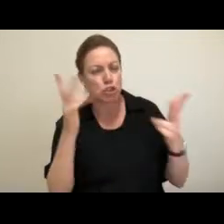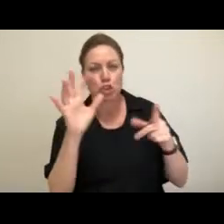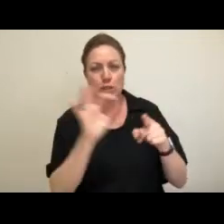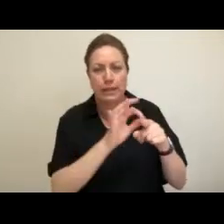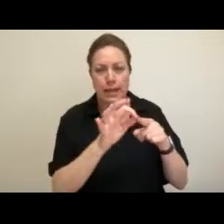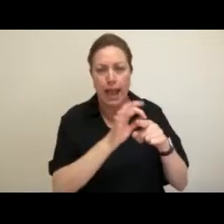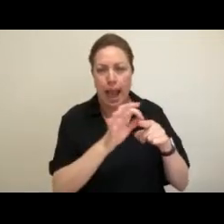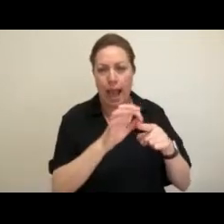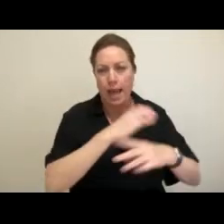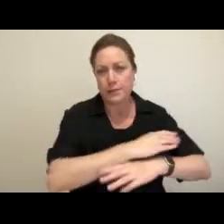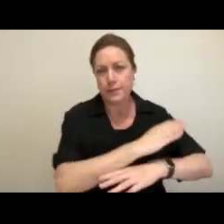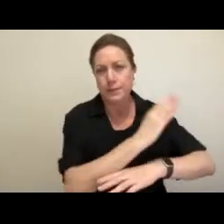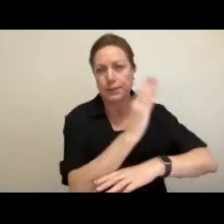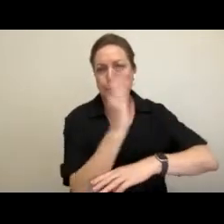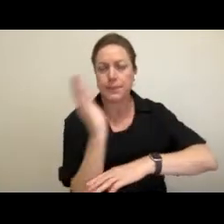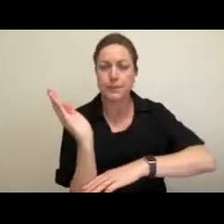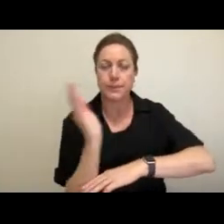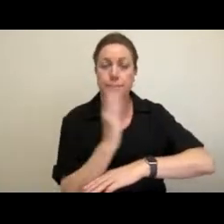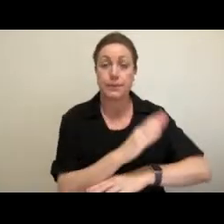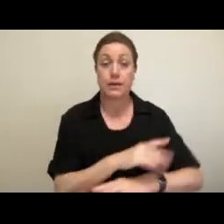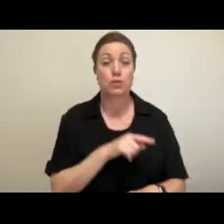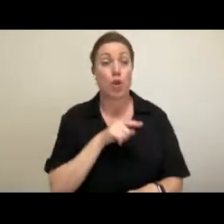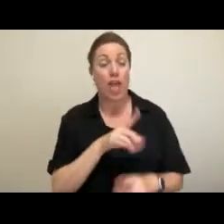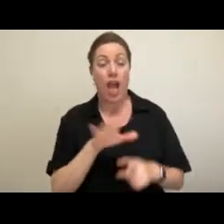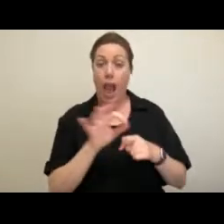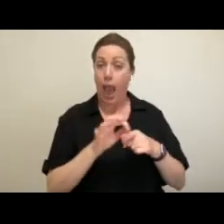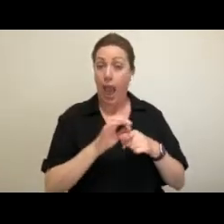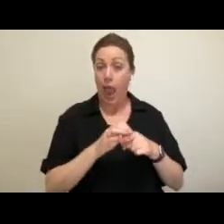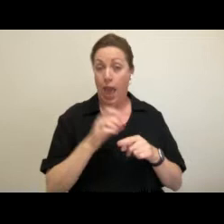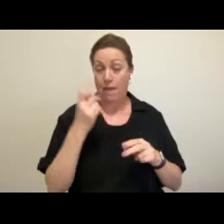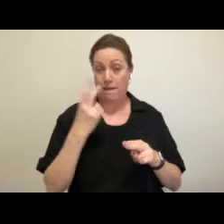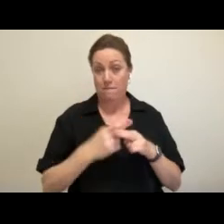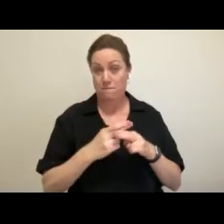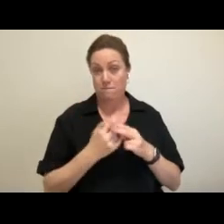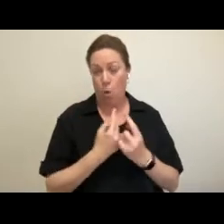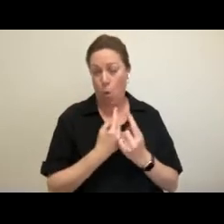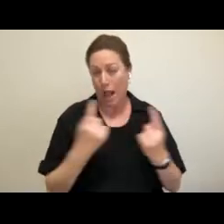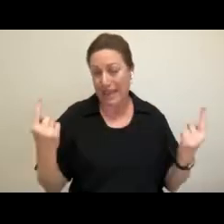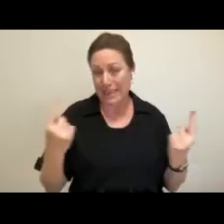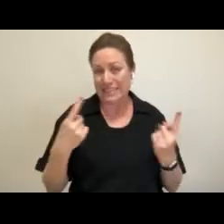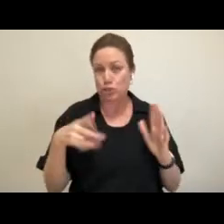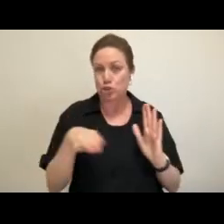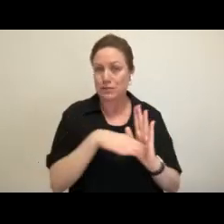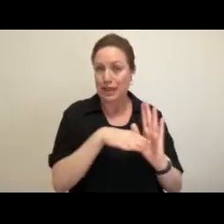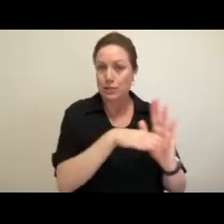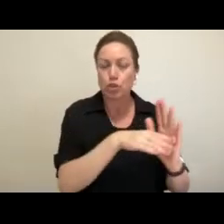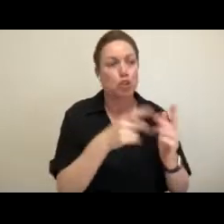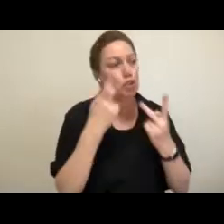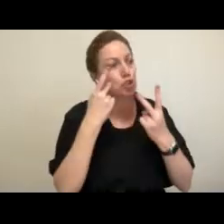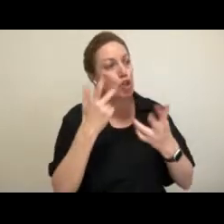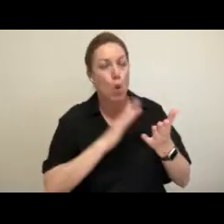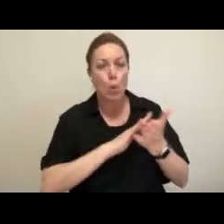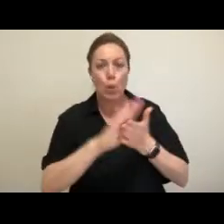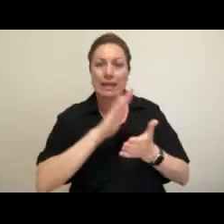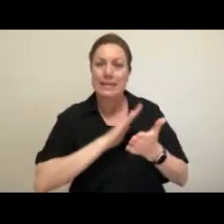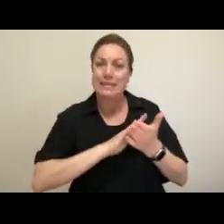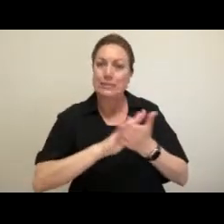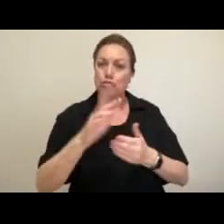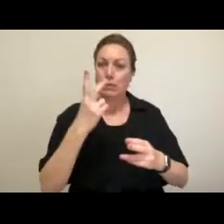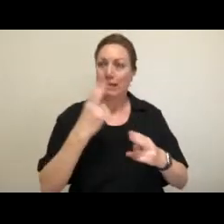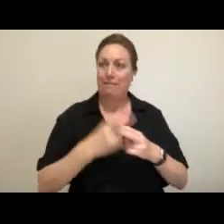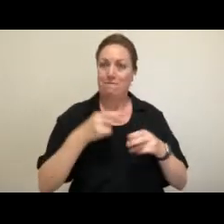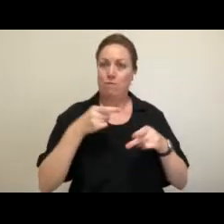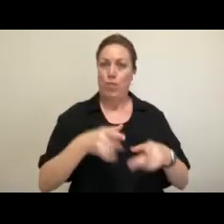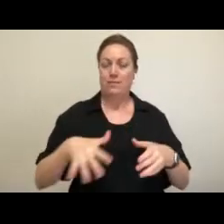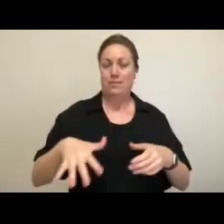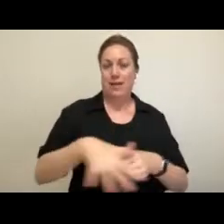the artists used at each station reflects the recent history of this region as an important food bowl for Sydney. You can see we've got